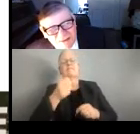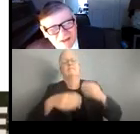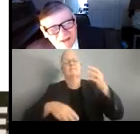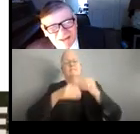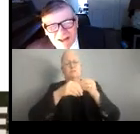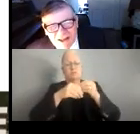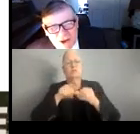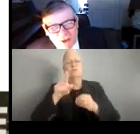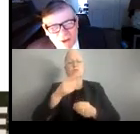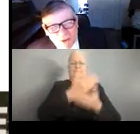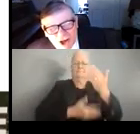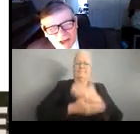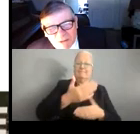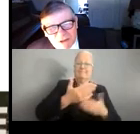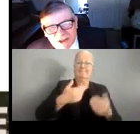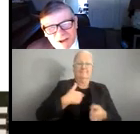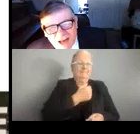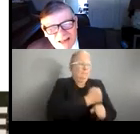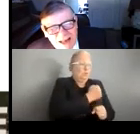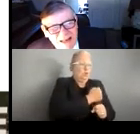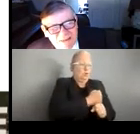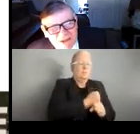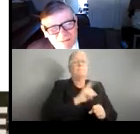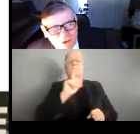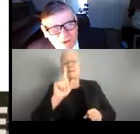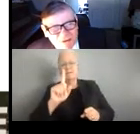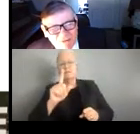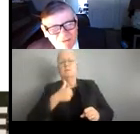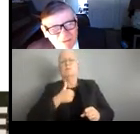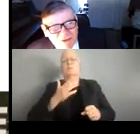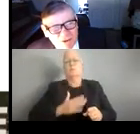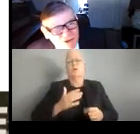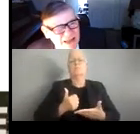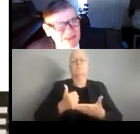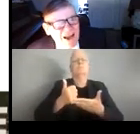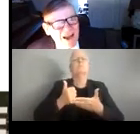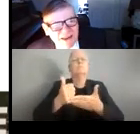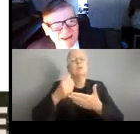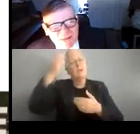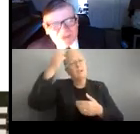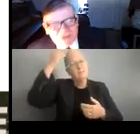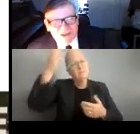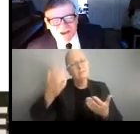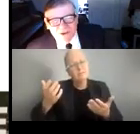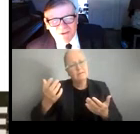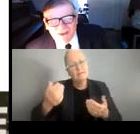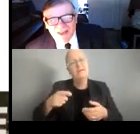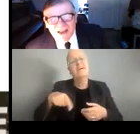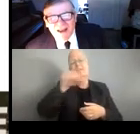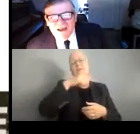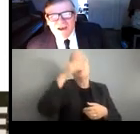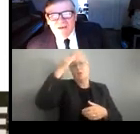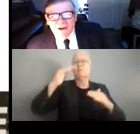disabled. And while we're working, we would still like some support from the government. But of course, that's in the higher income countries that you will find